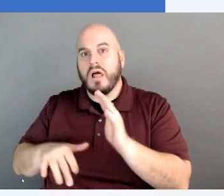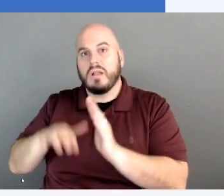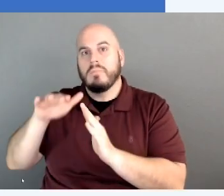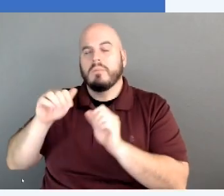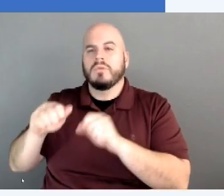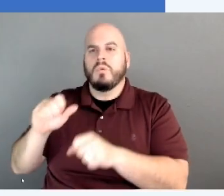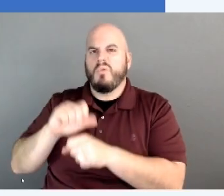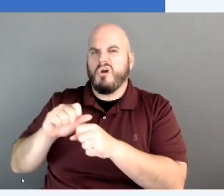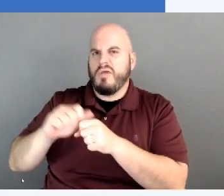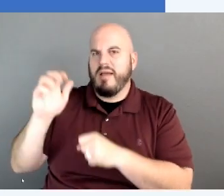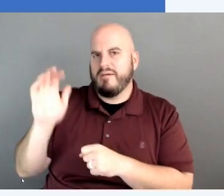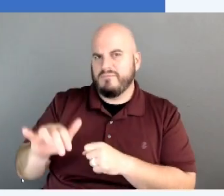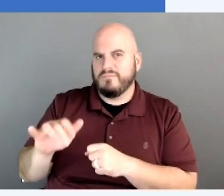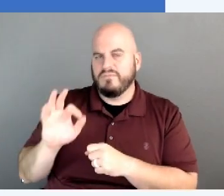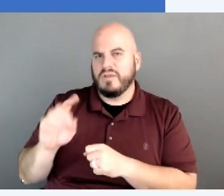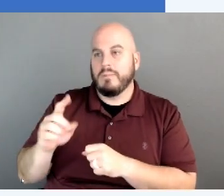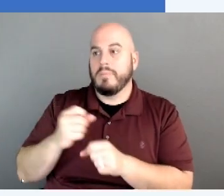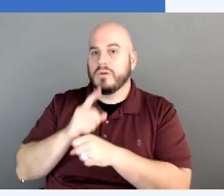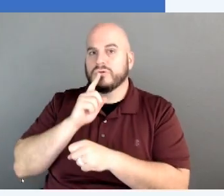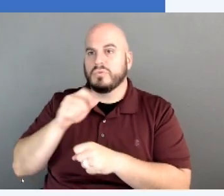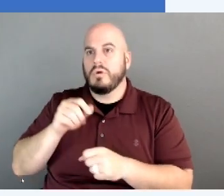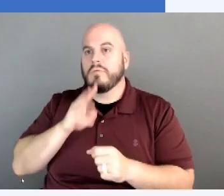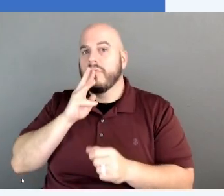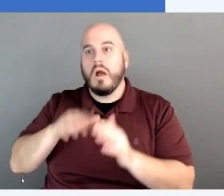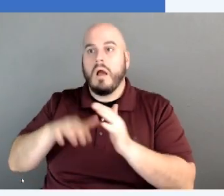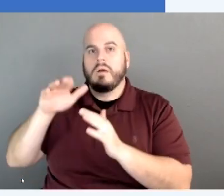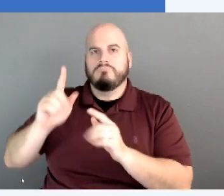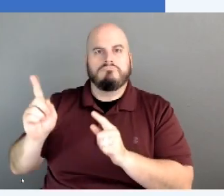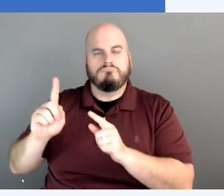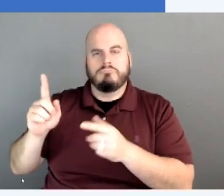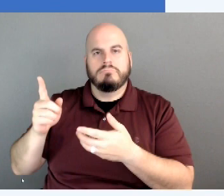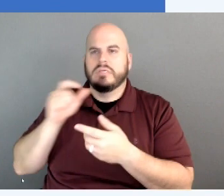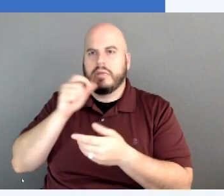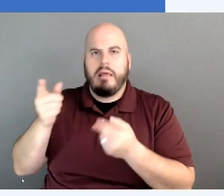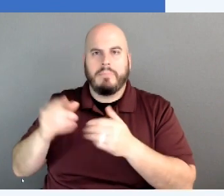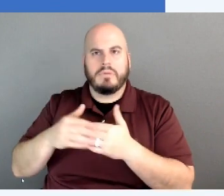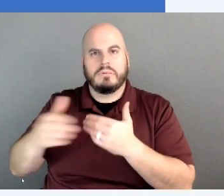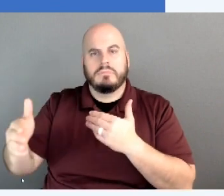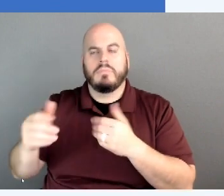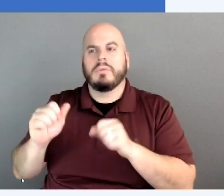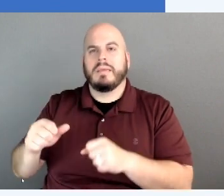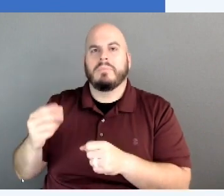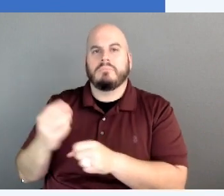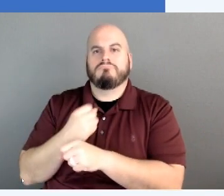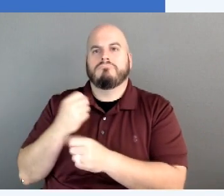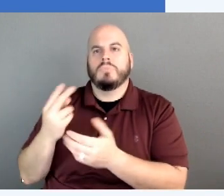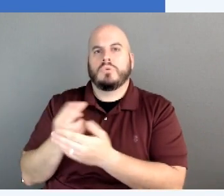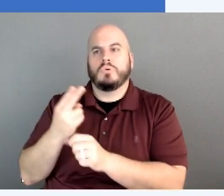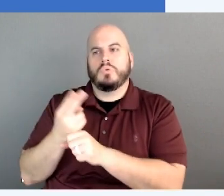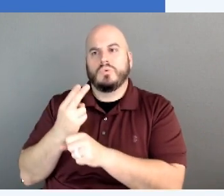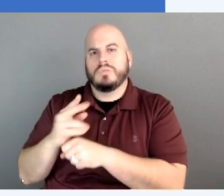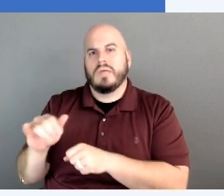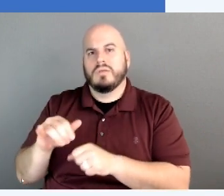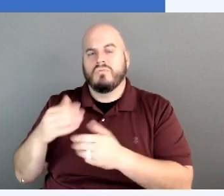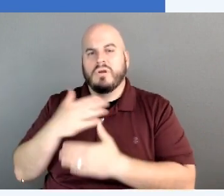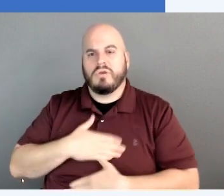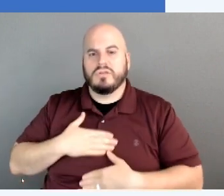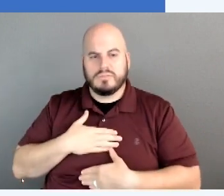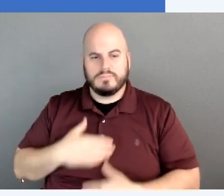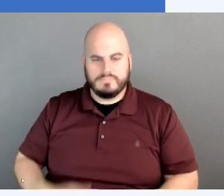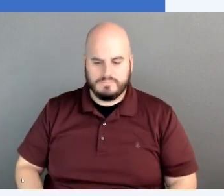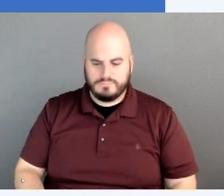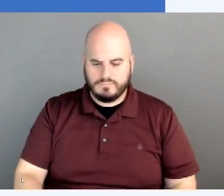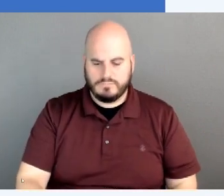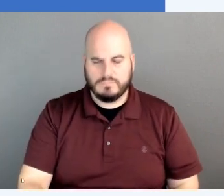to make sure that it doesn't flood and can be a space for the community to use as recreation. Thank you, Eric. And then the